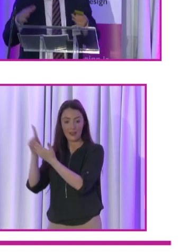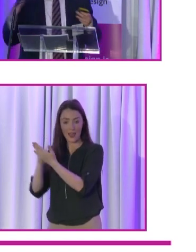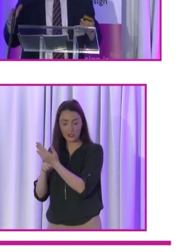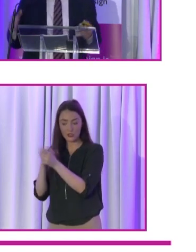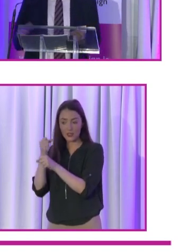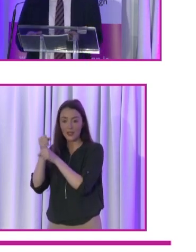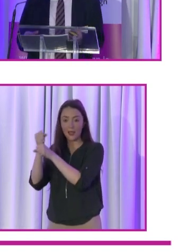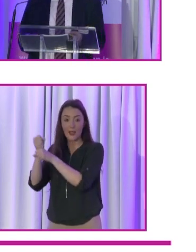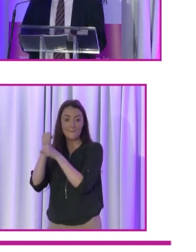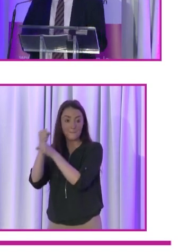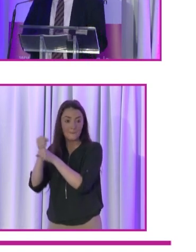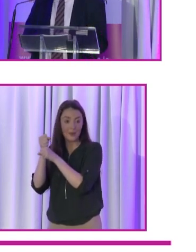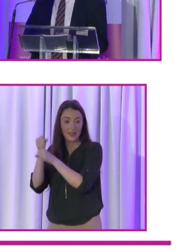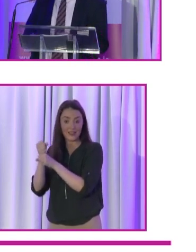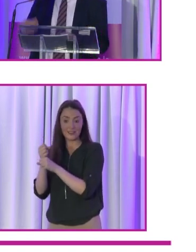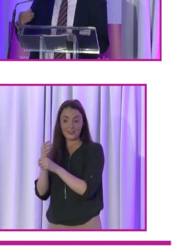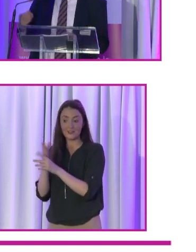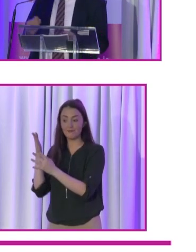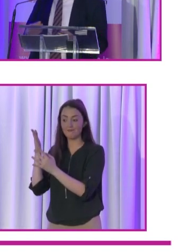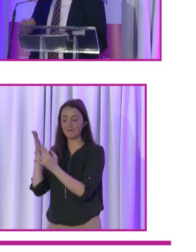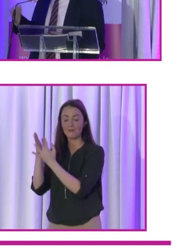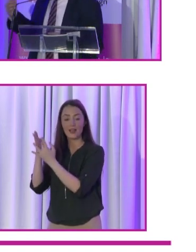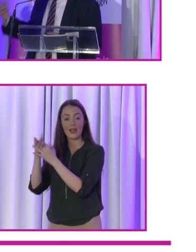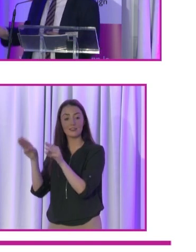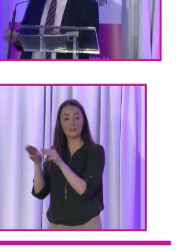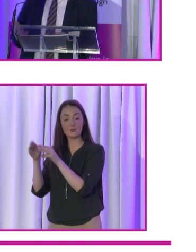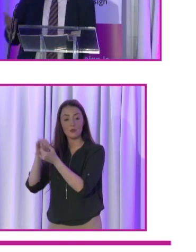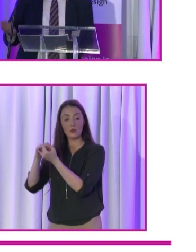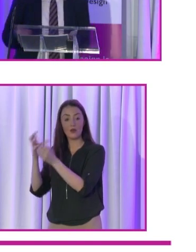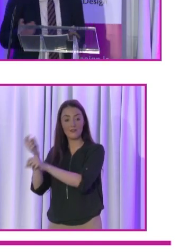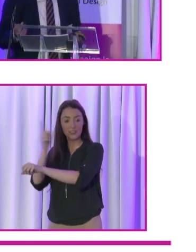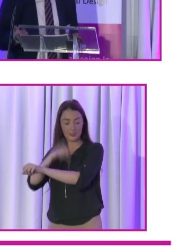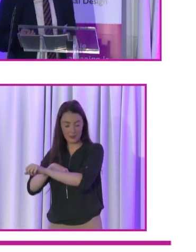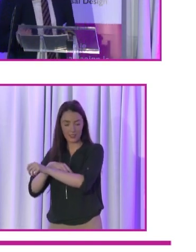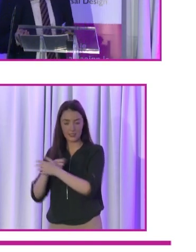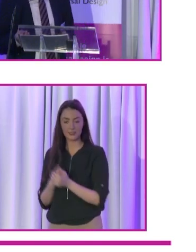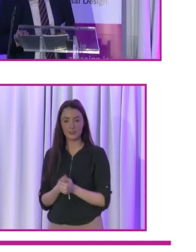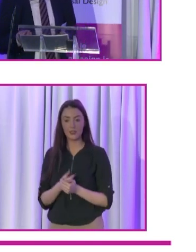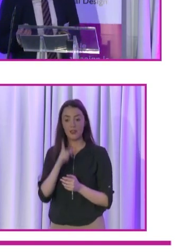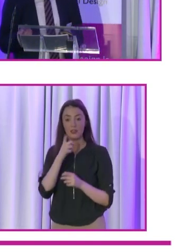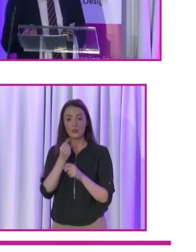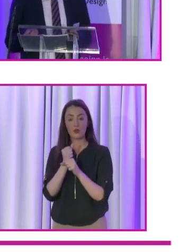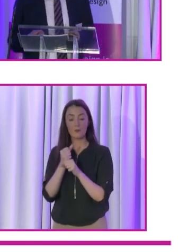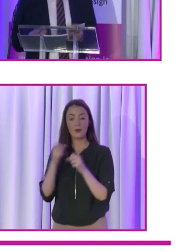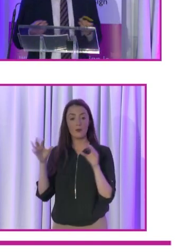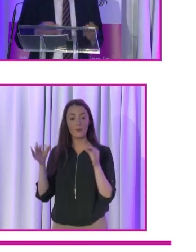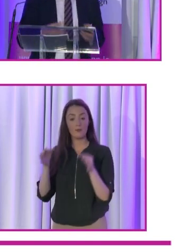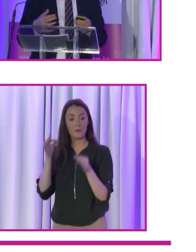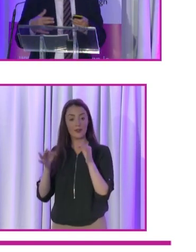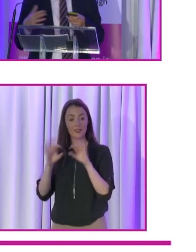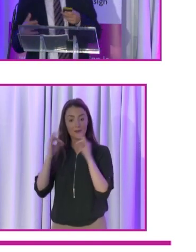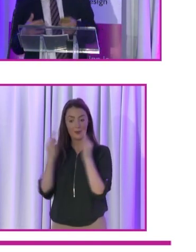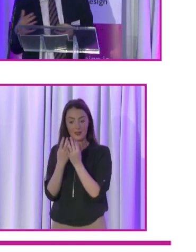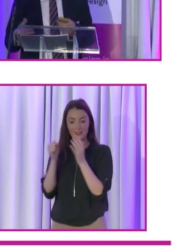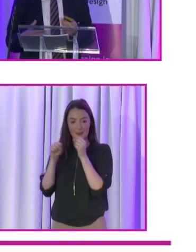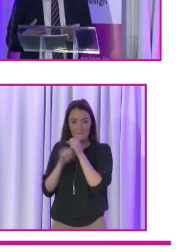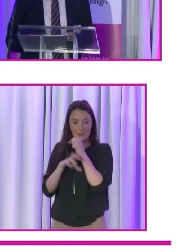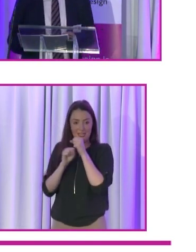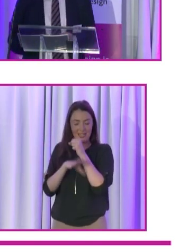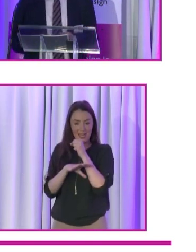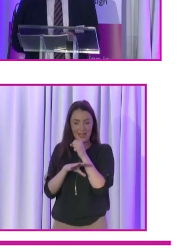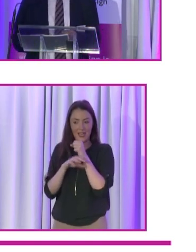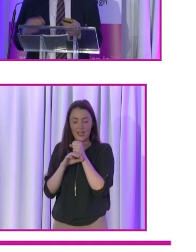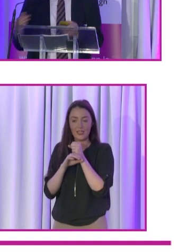reach out to persons with disabilities. When it comes to political parties and media, the media is a little bit